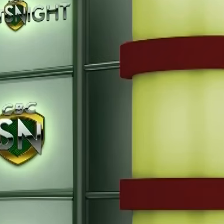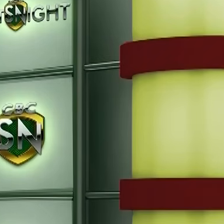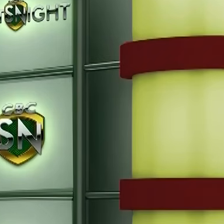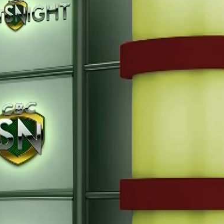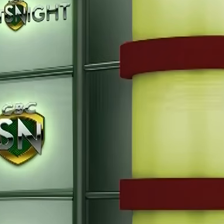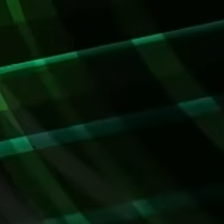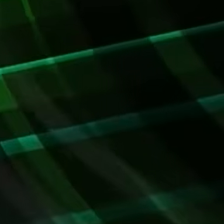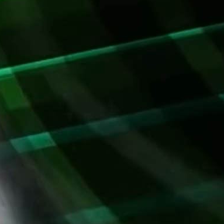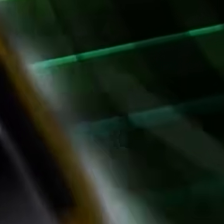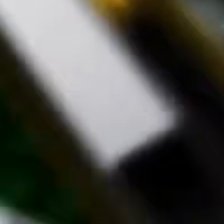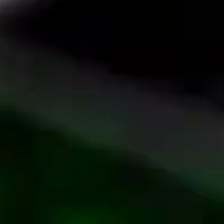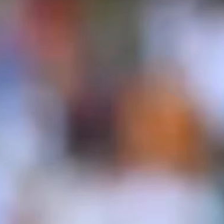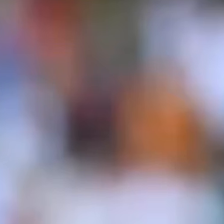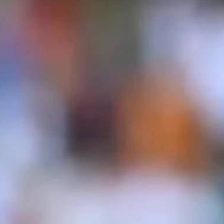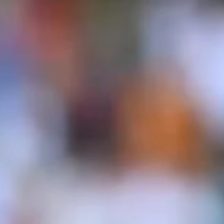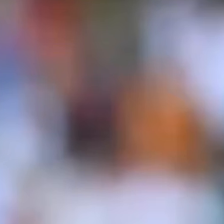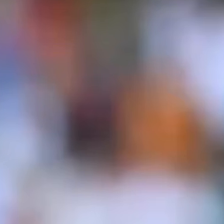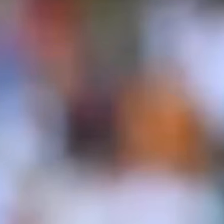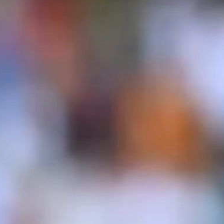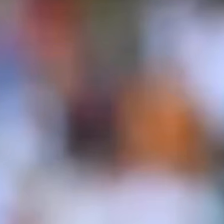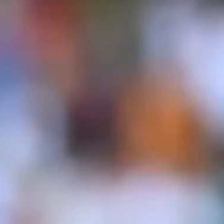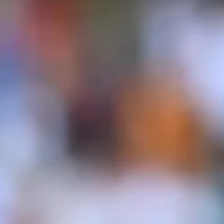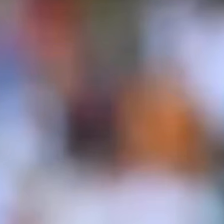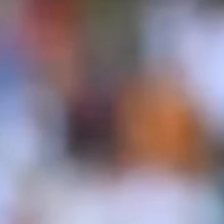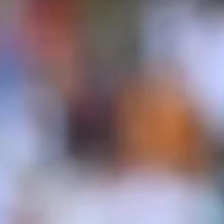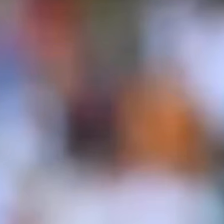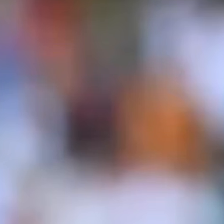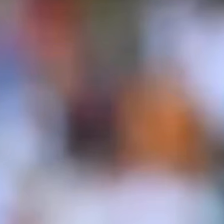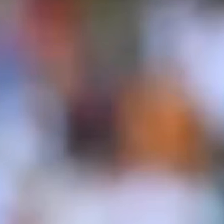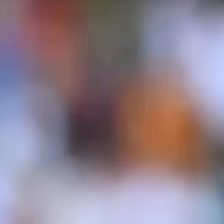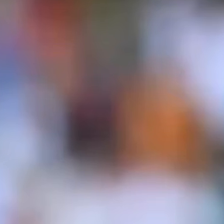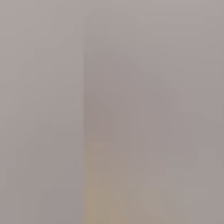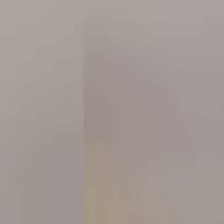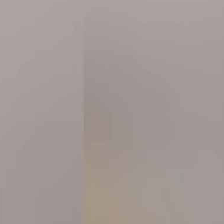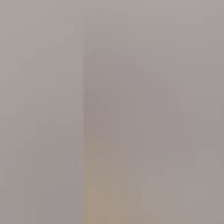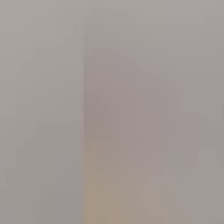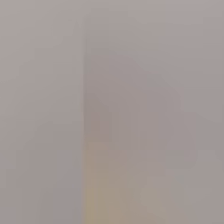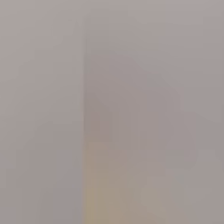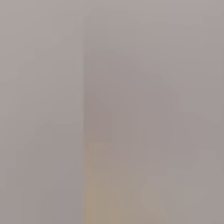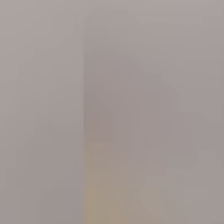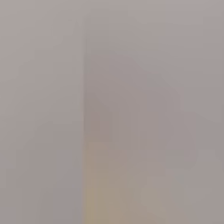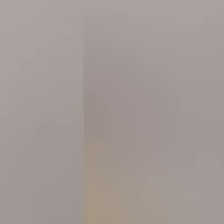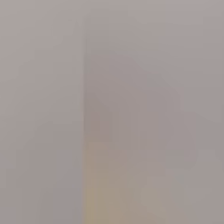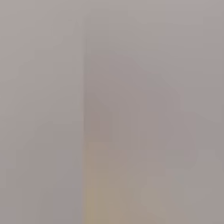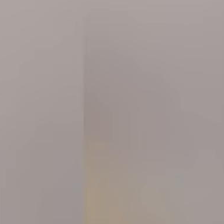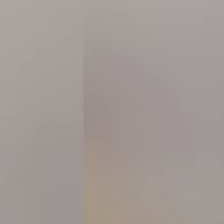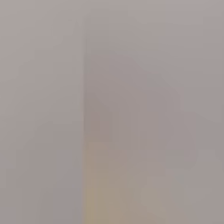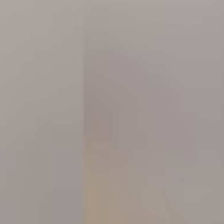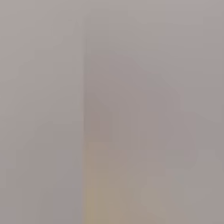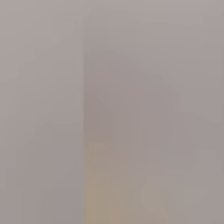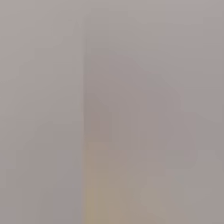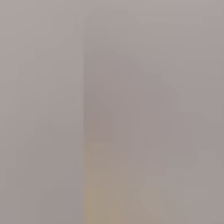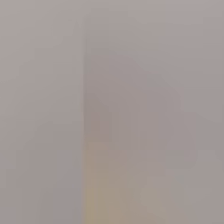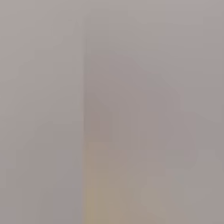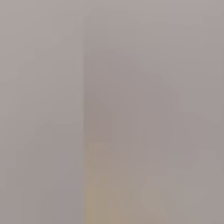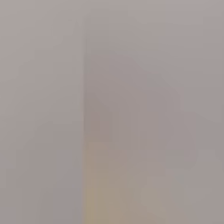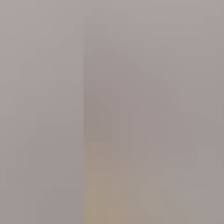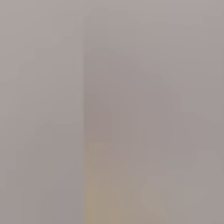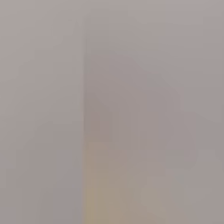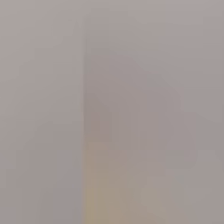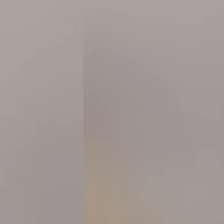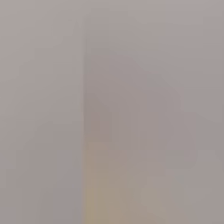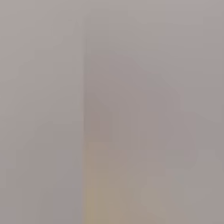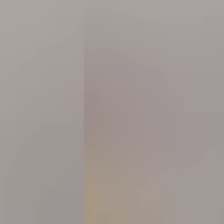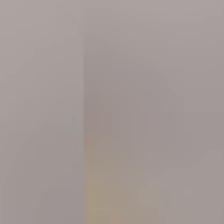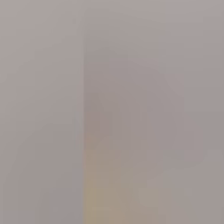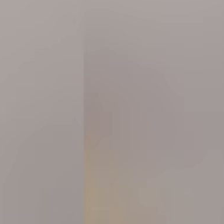nominees. Fast bowler Alzari Joseph and star all-rounder Hayley Matthews head a list of nominees for the upcoming Cricket West